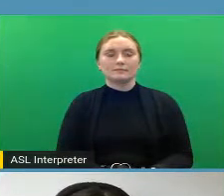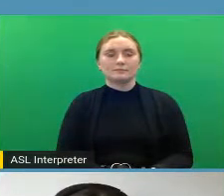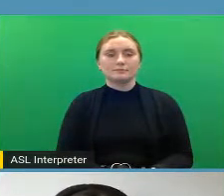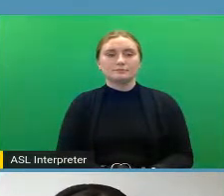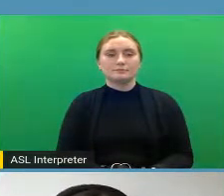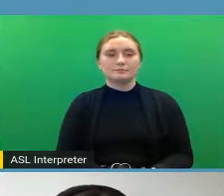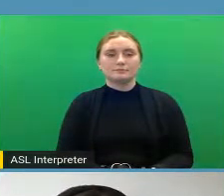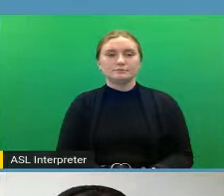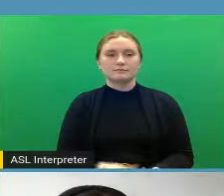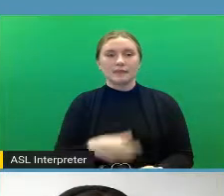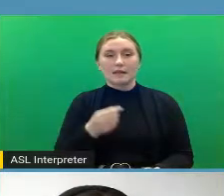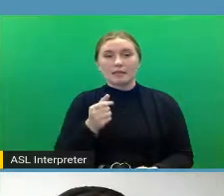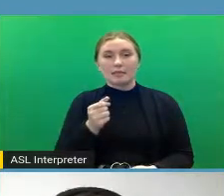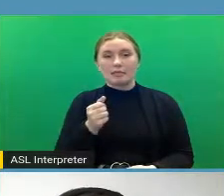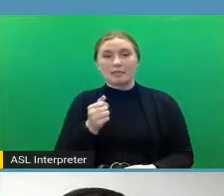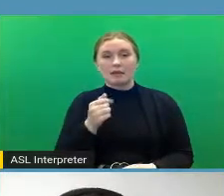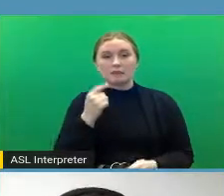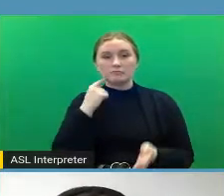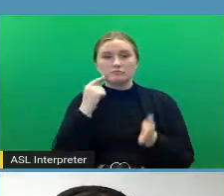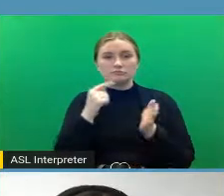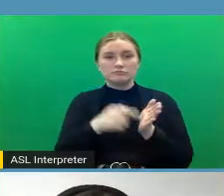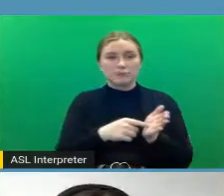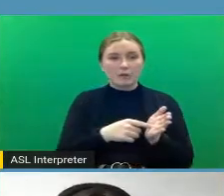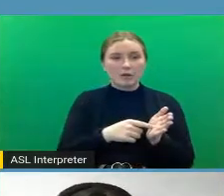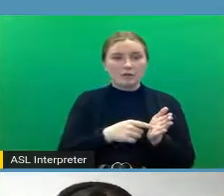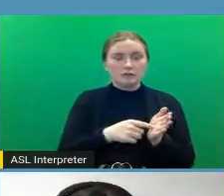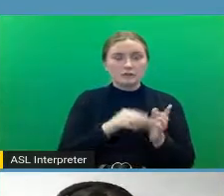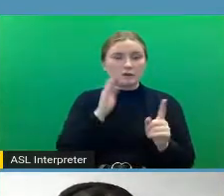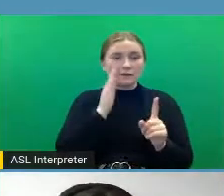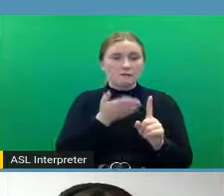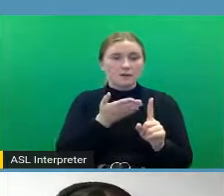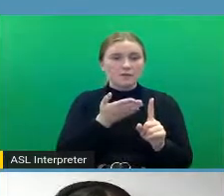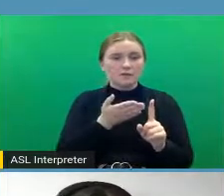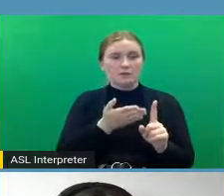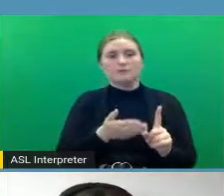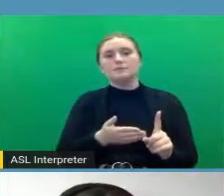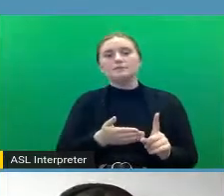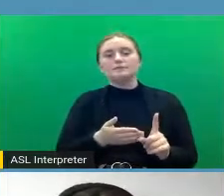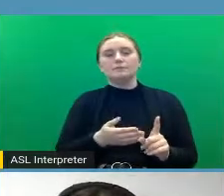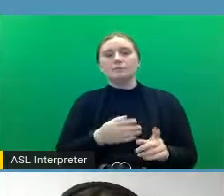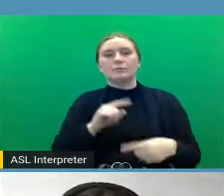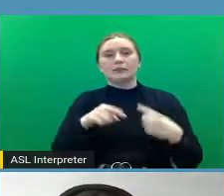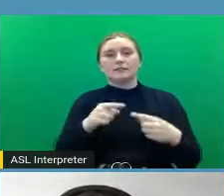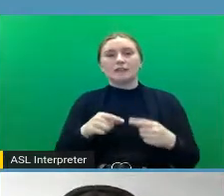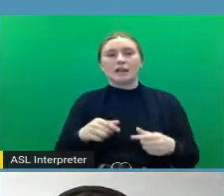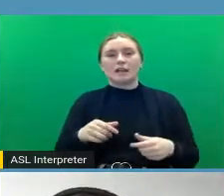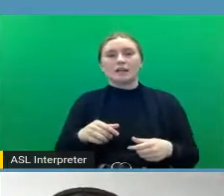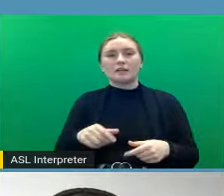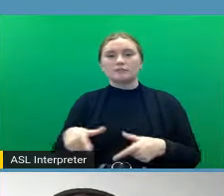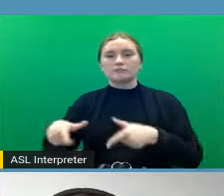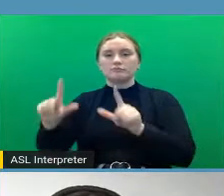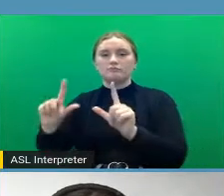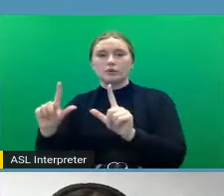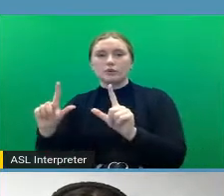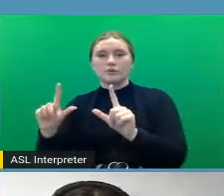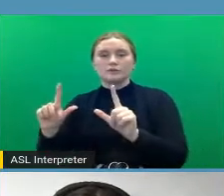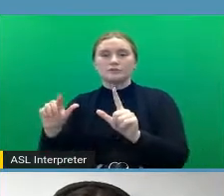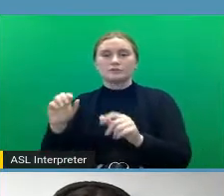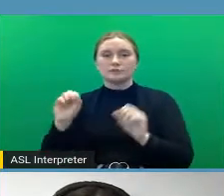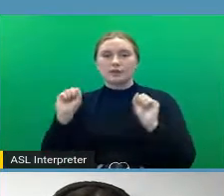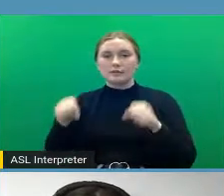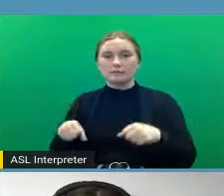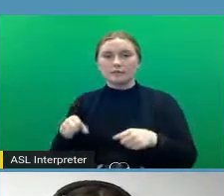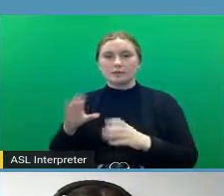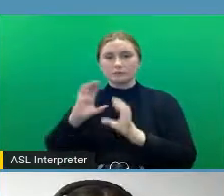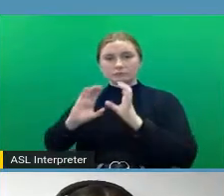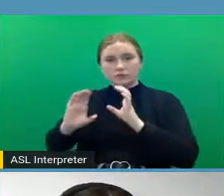A little attention slide. So attention, the signing box, activated area to communicate for